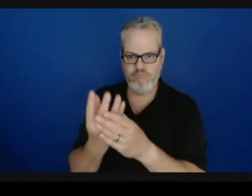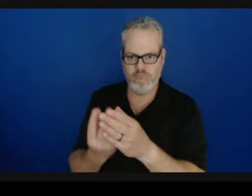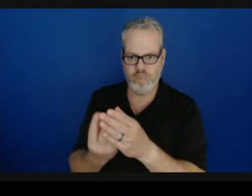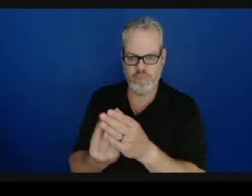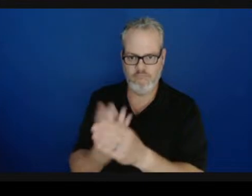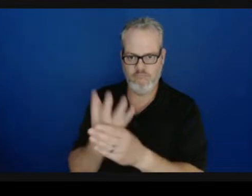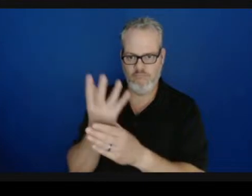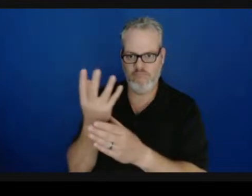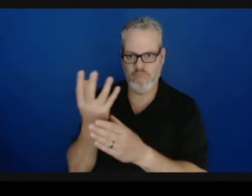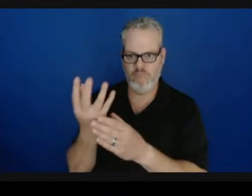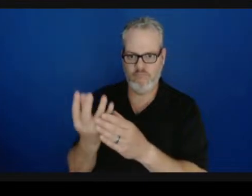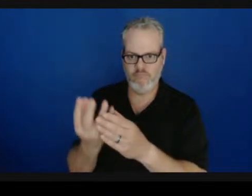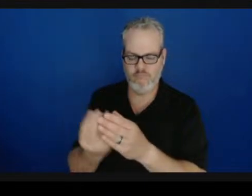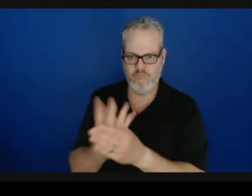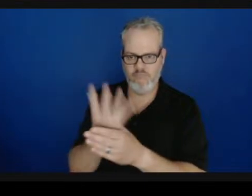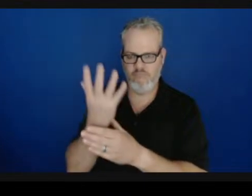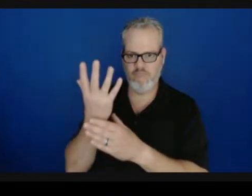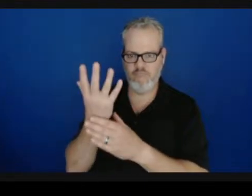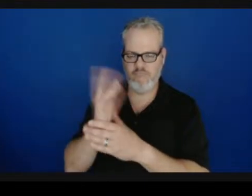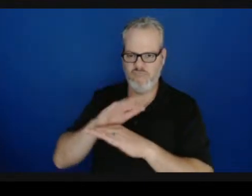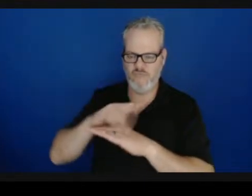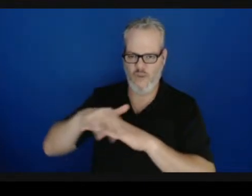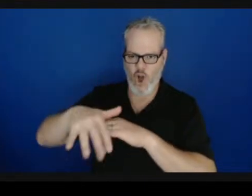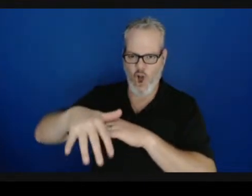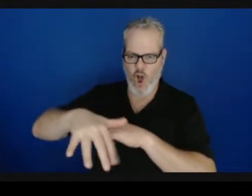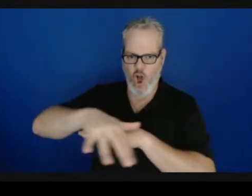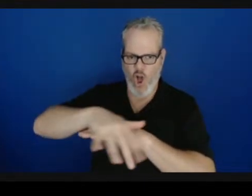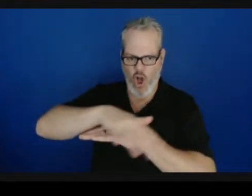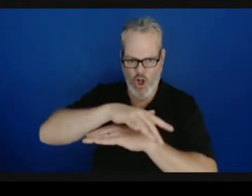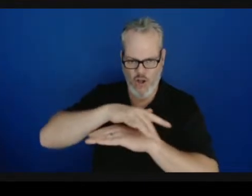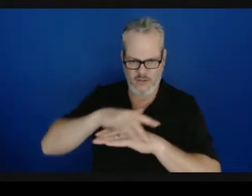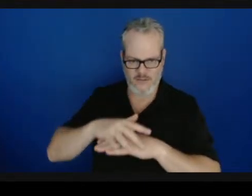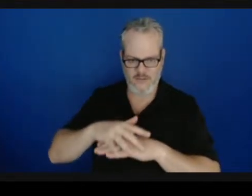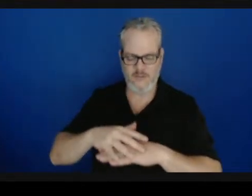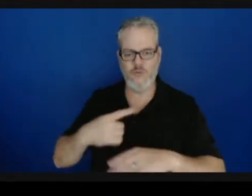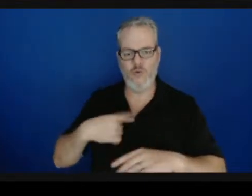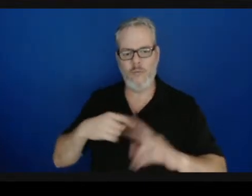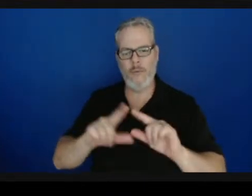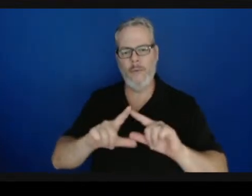There goes all the falls. Yeah, so here's what I'm going to do. I'm going to pull it back.